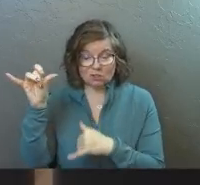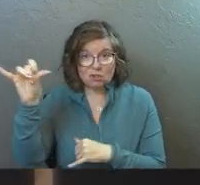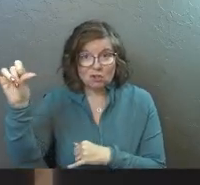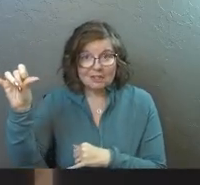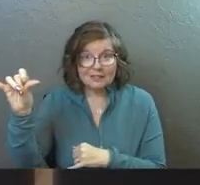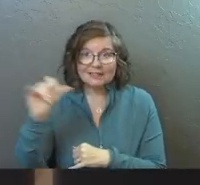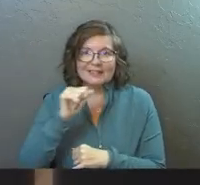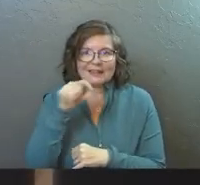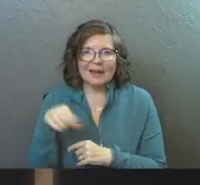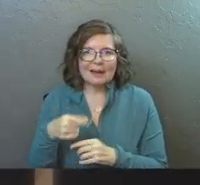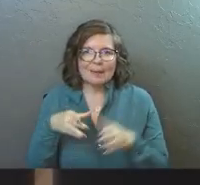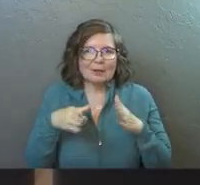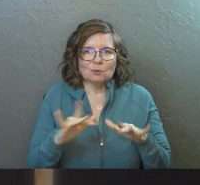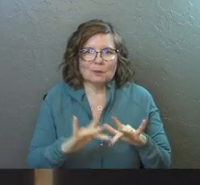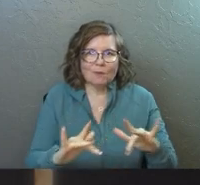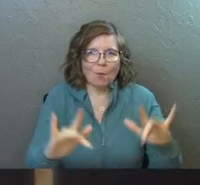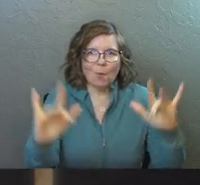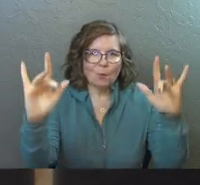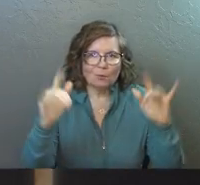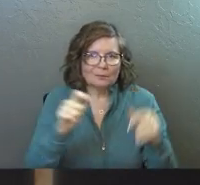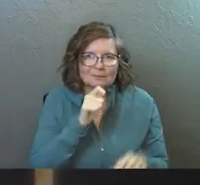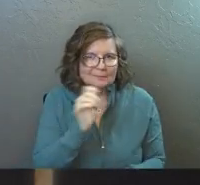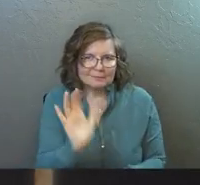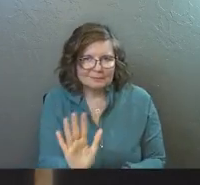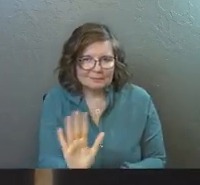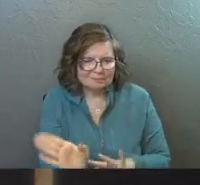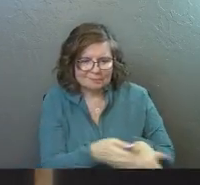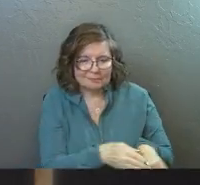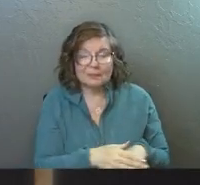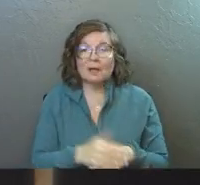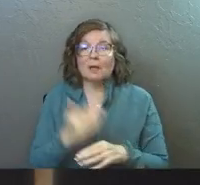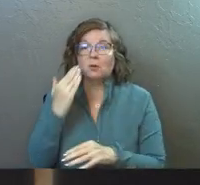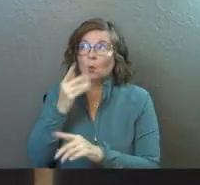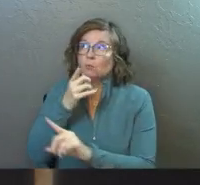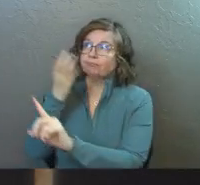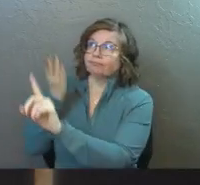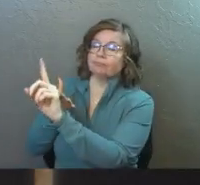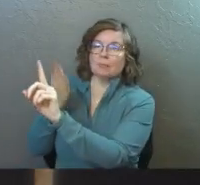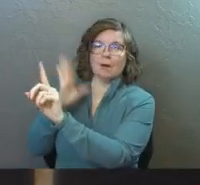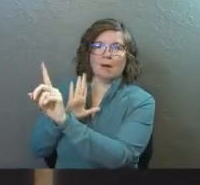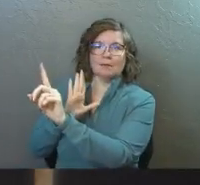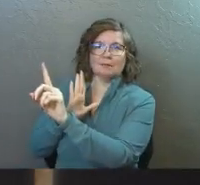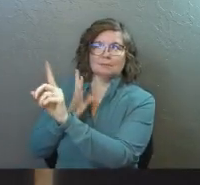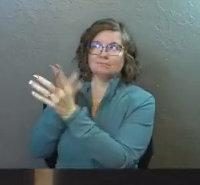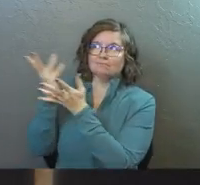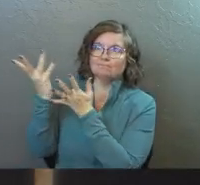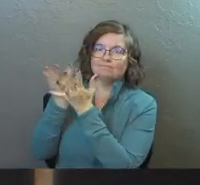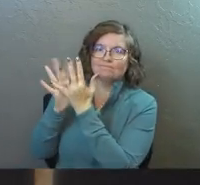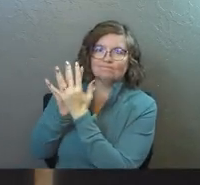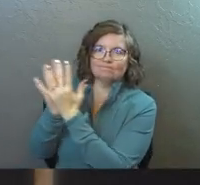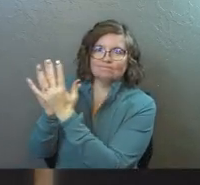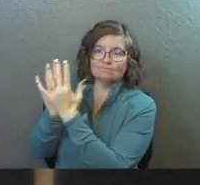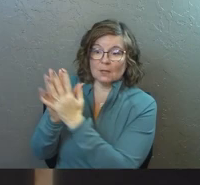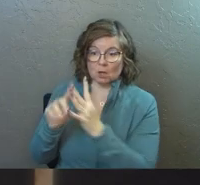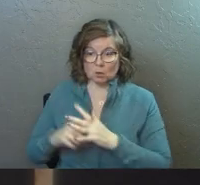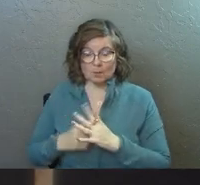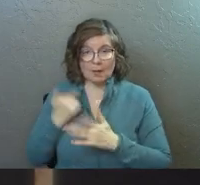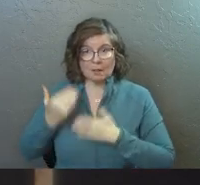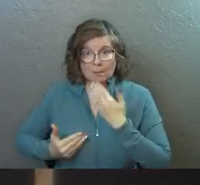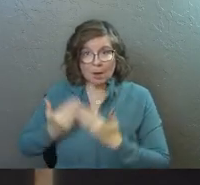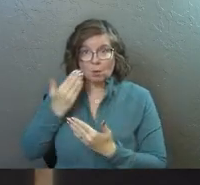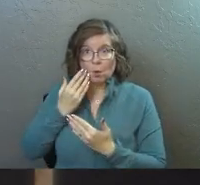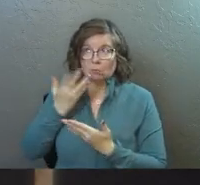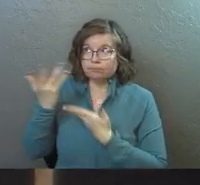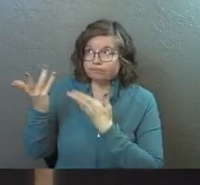eternity, it's not about streets of gold. It's about knowing God. And if you begin the process of